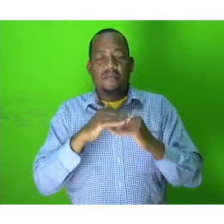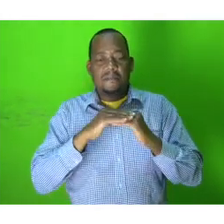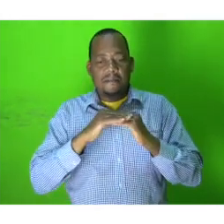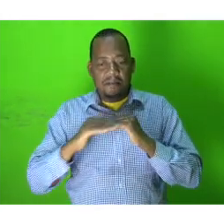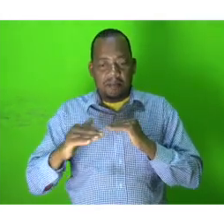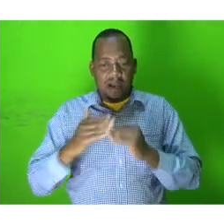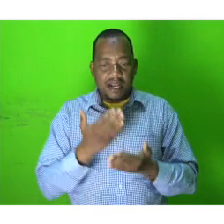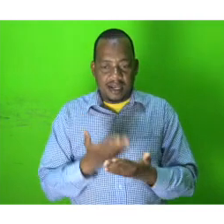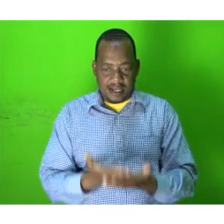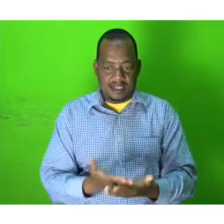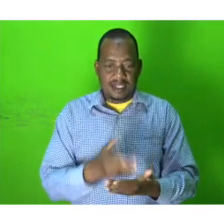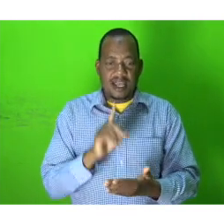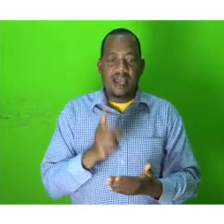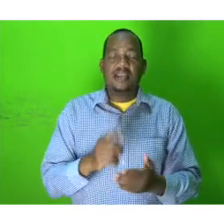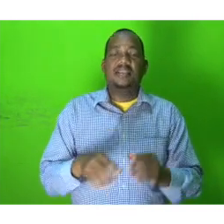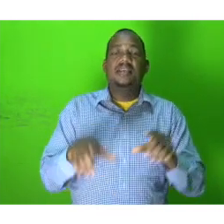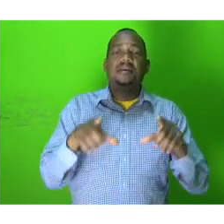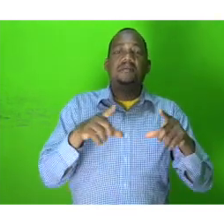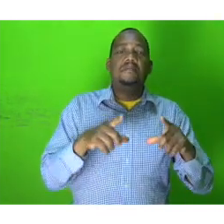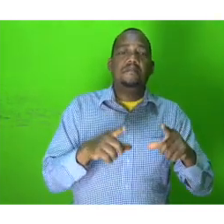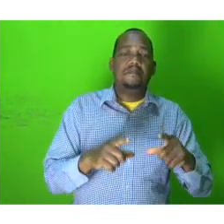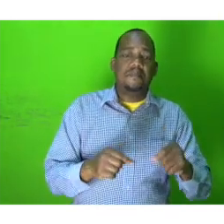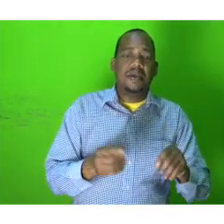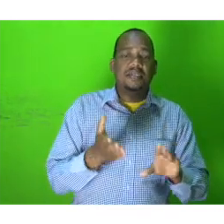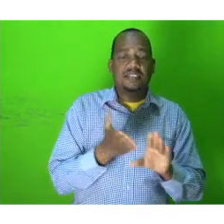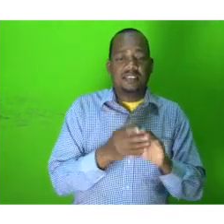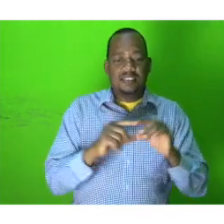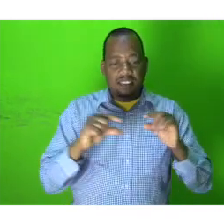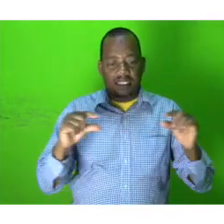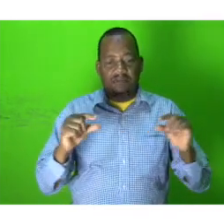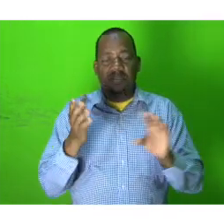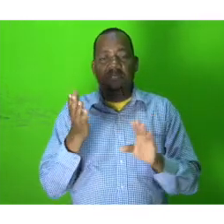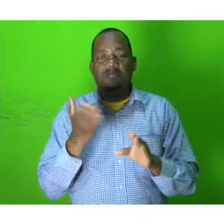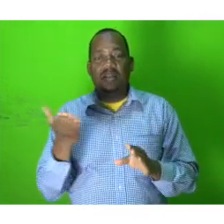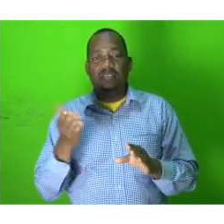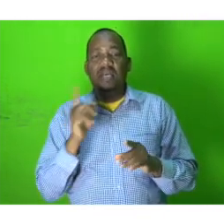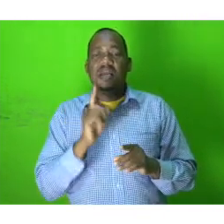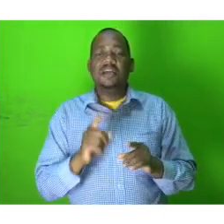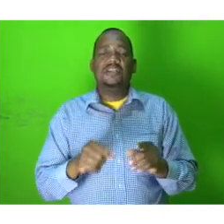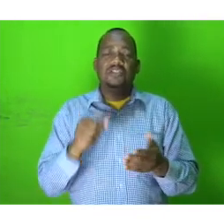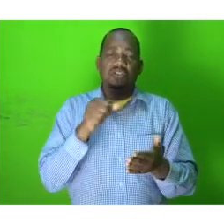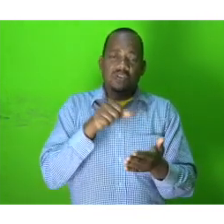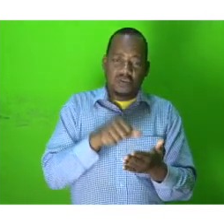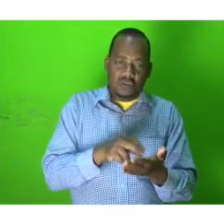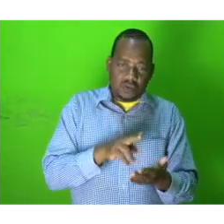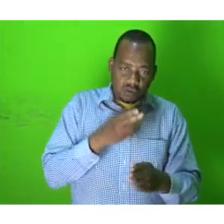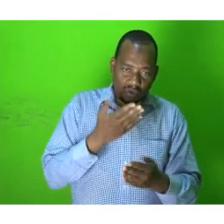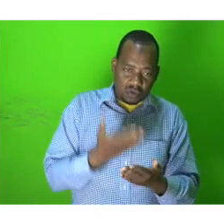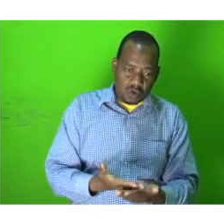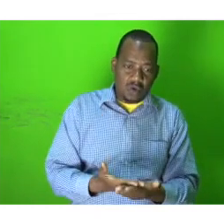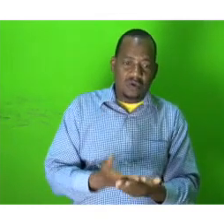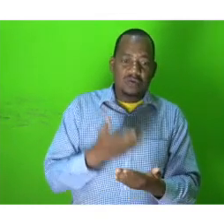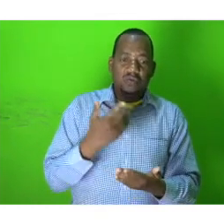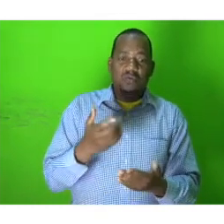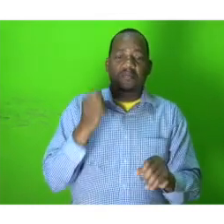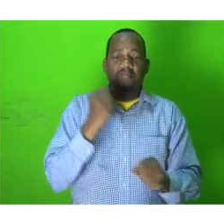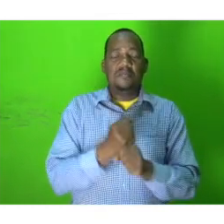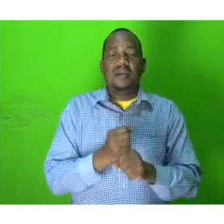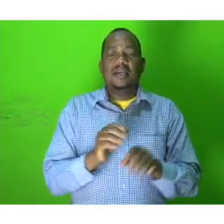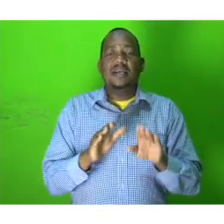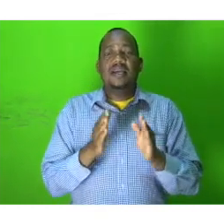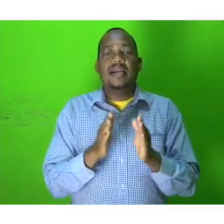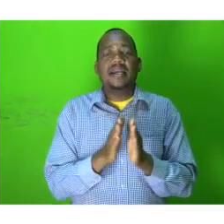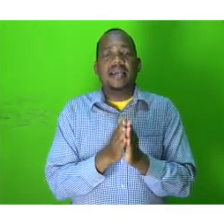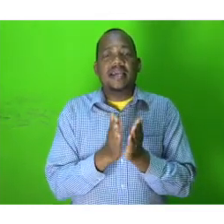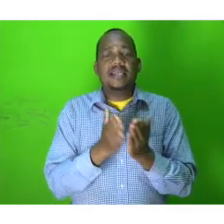balances and the bank statement balances. It is drawn to make the cash book